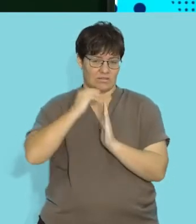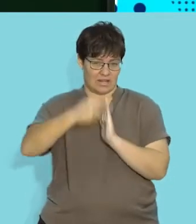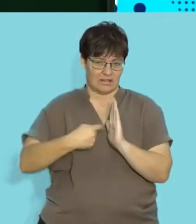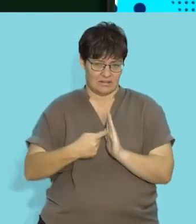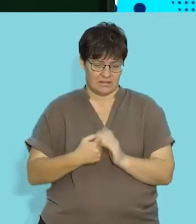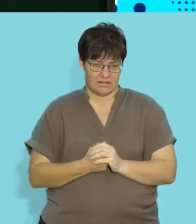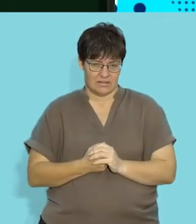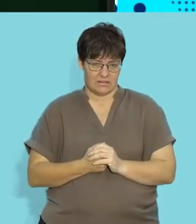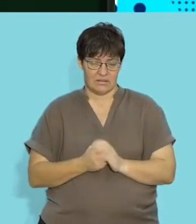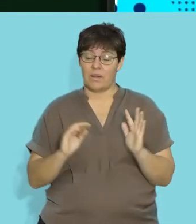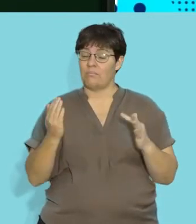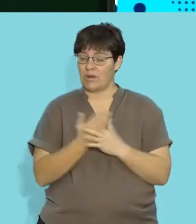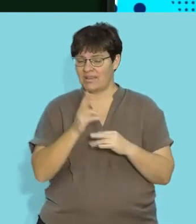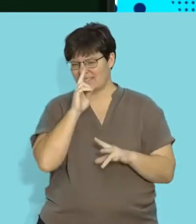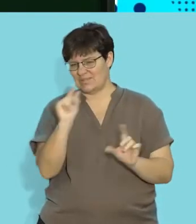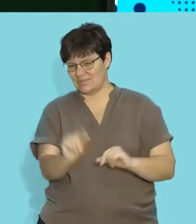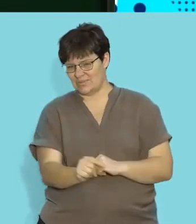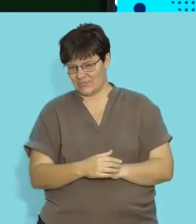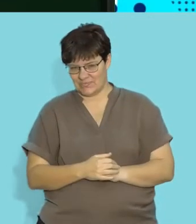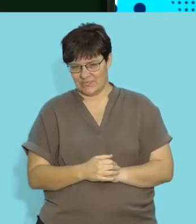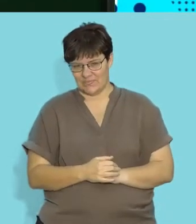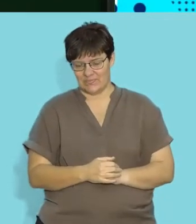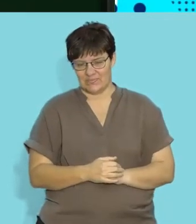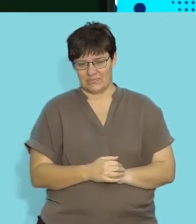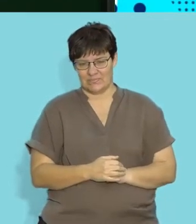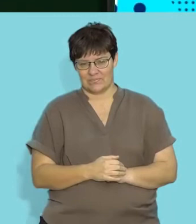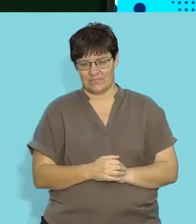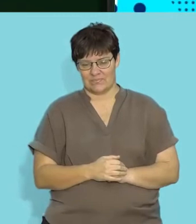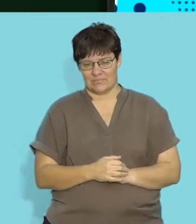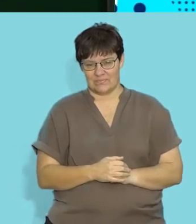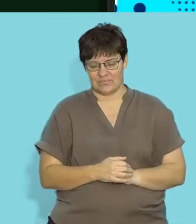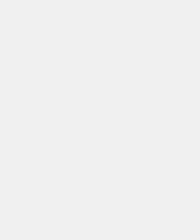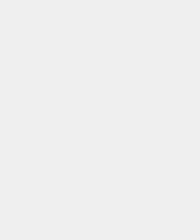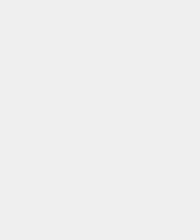ovulation cycles. Quick break, and I'll see you back in a little while.